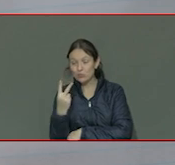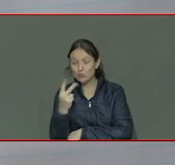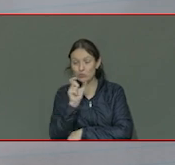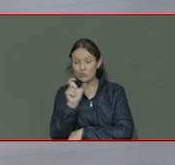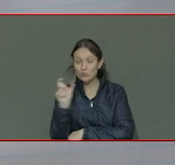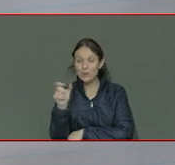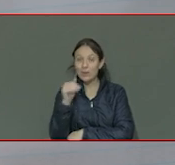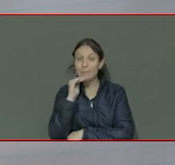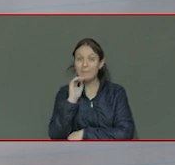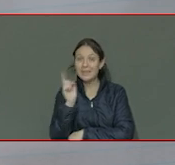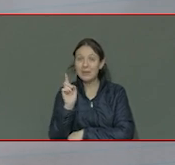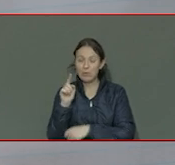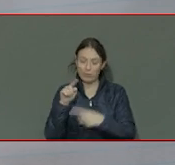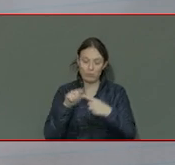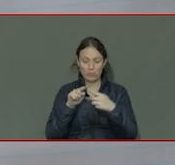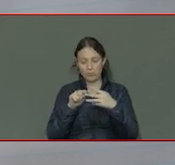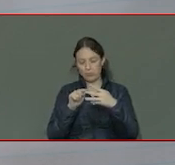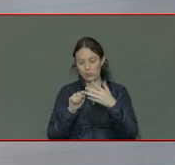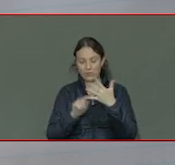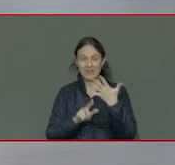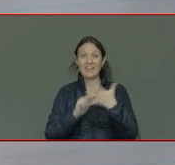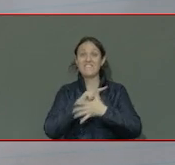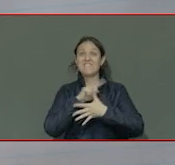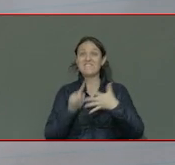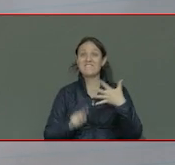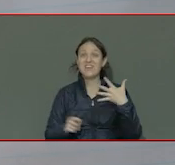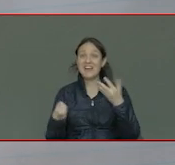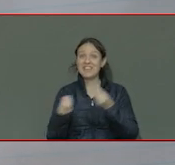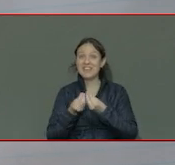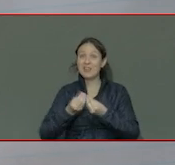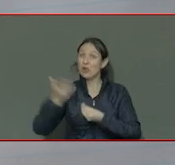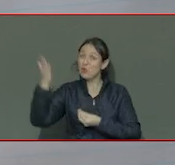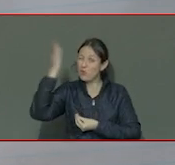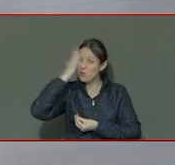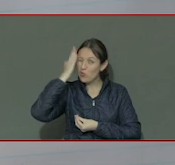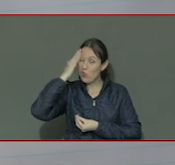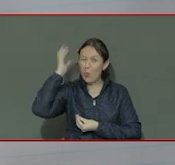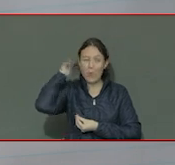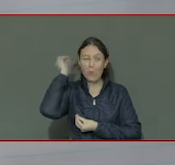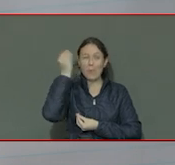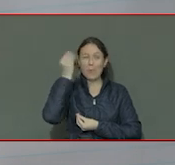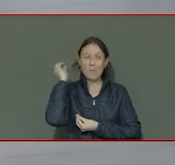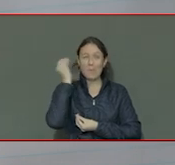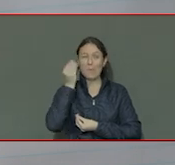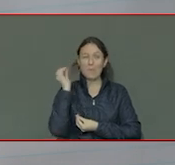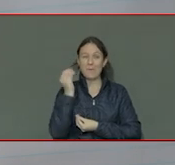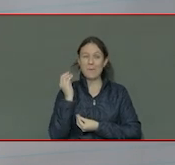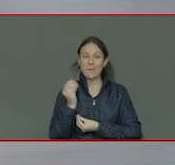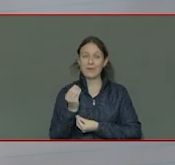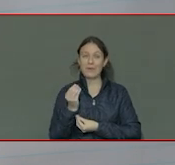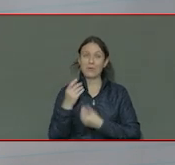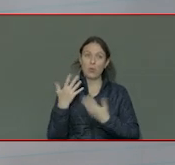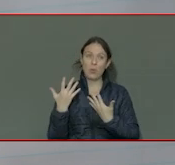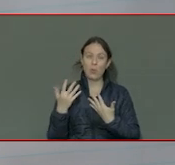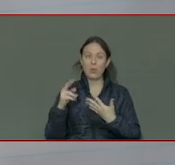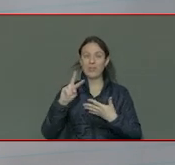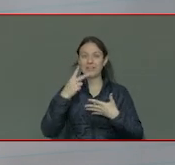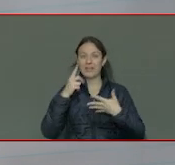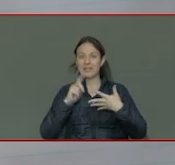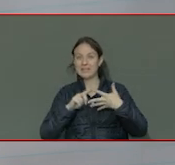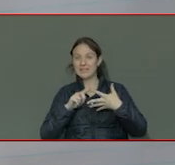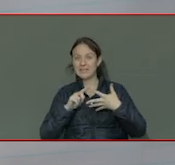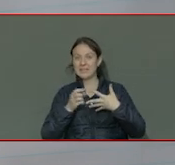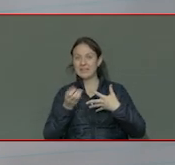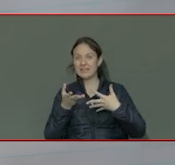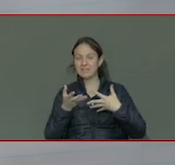it means 1, 2, 3, 4, 5 things for me. Or if you want to be technical, the second one was given, so